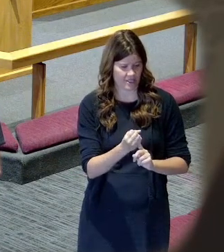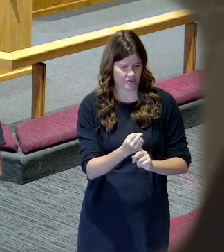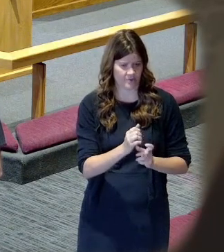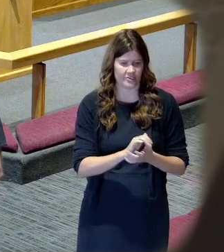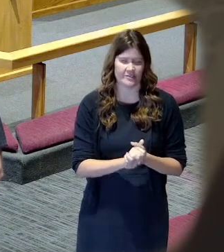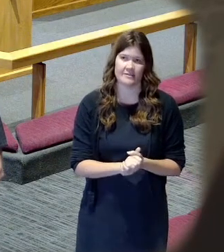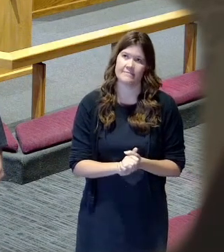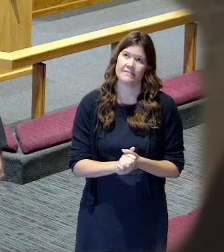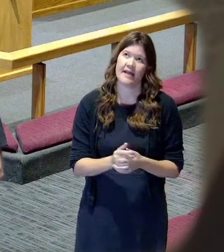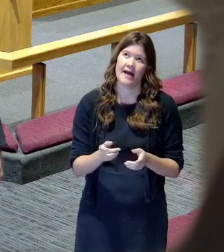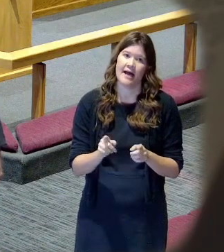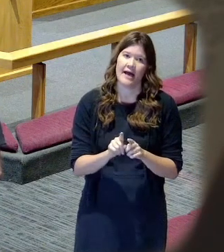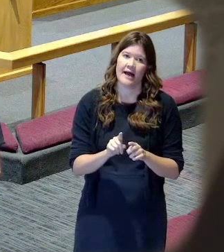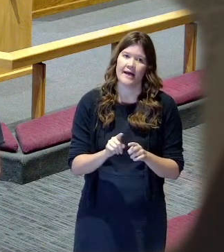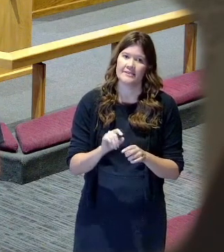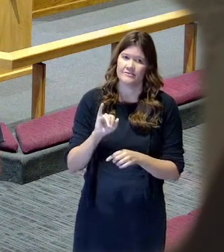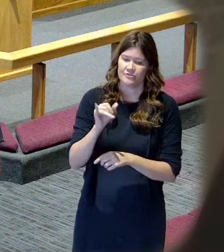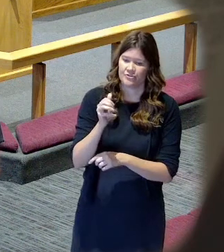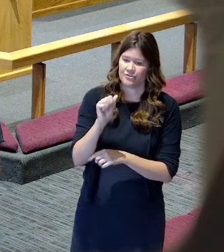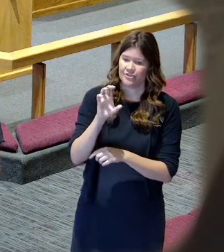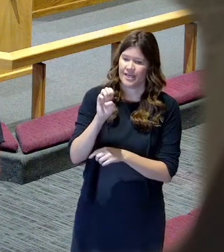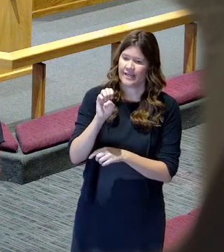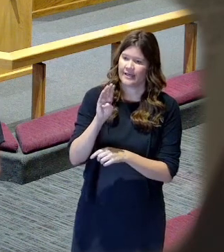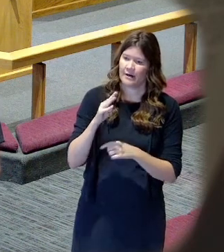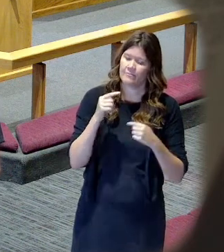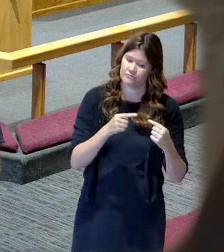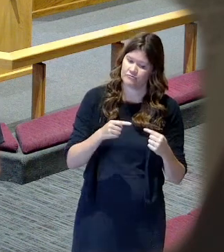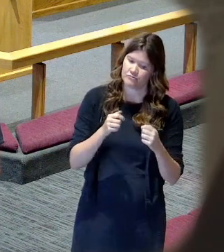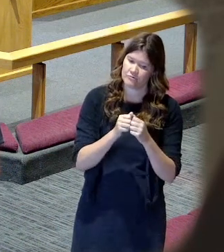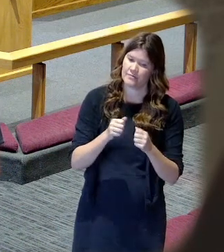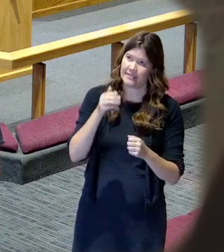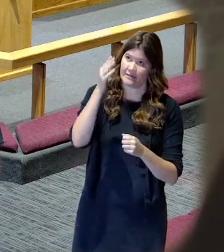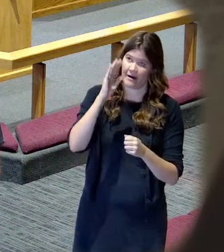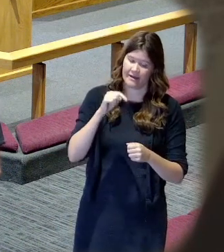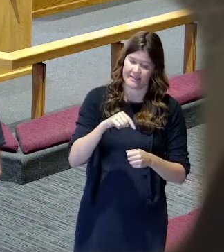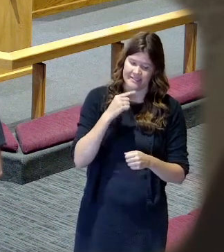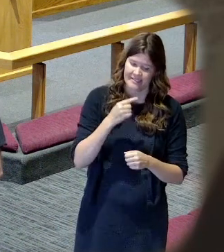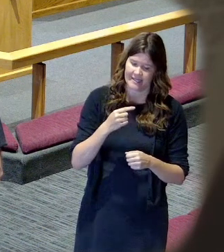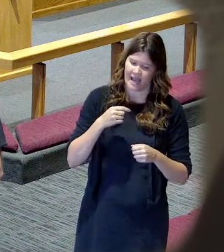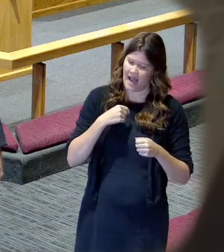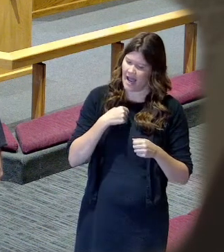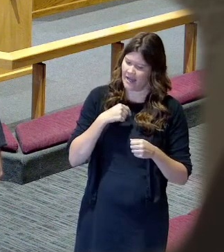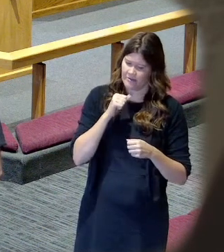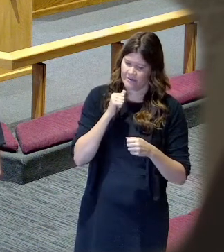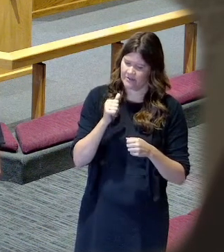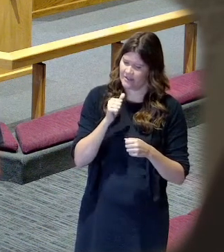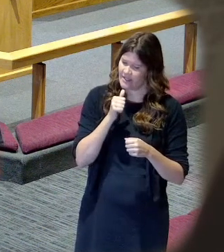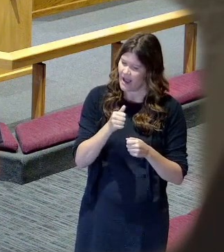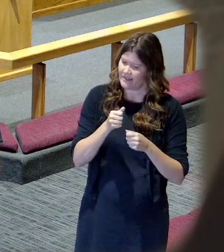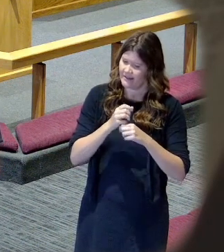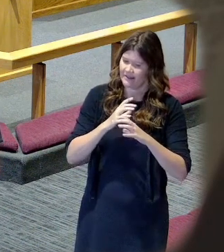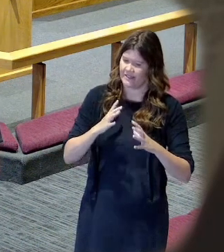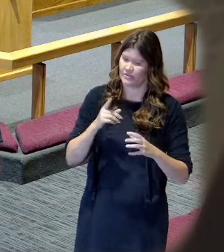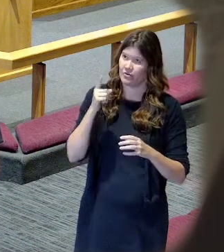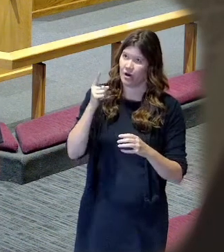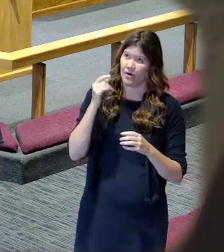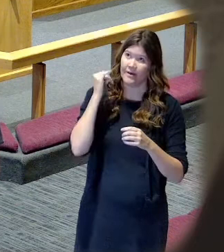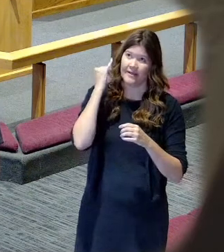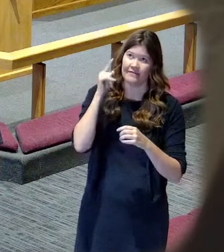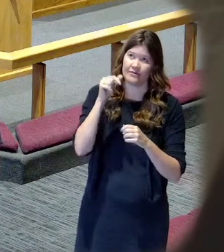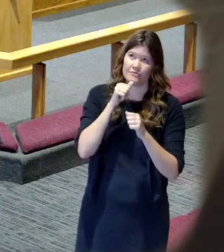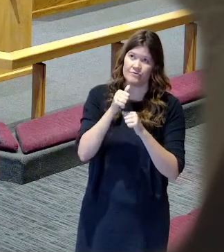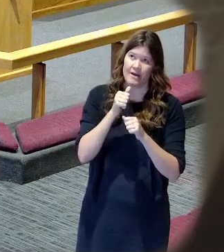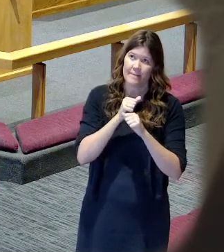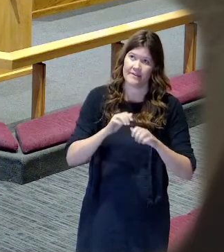he wrestled with God, Jacob said, "I will not let you go unless you bless me." For all people for whom